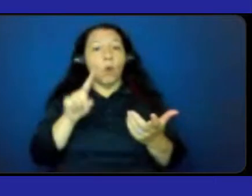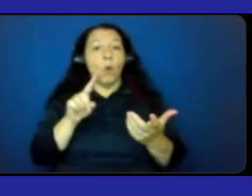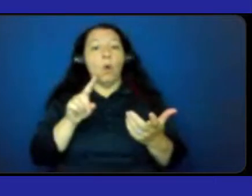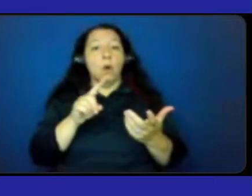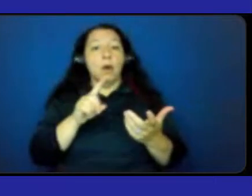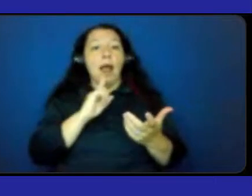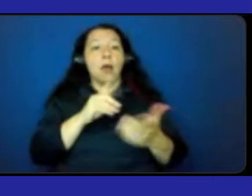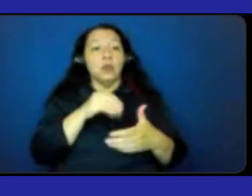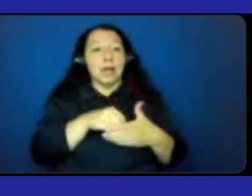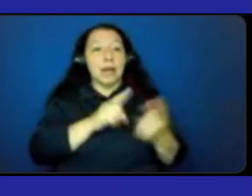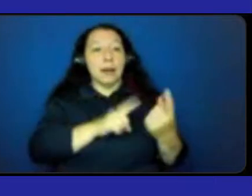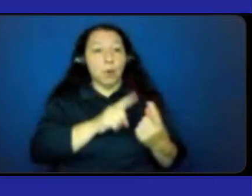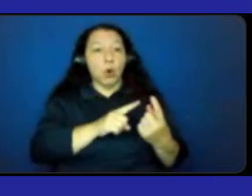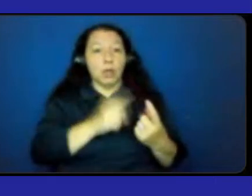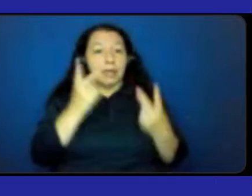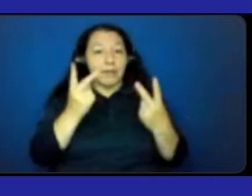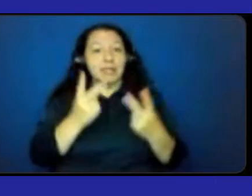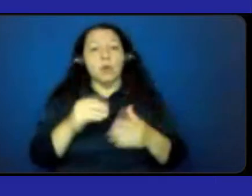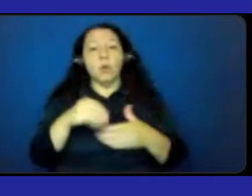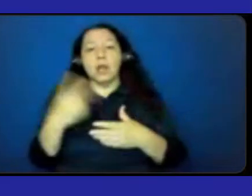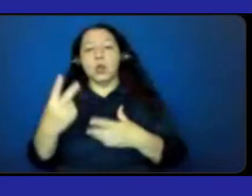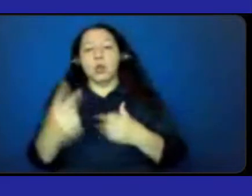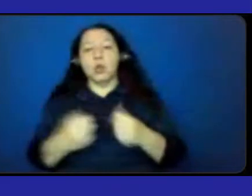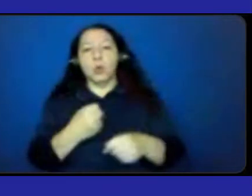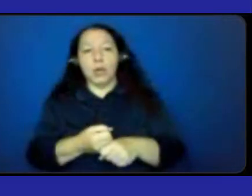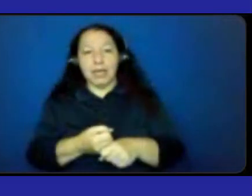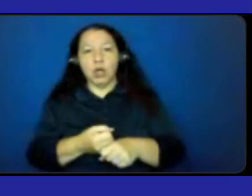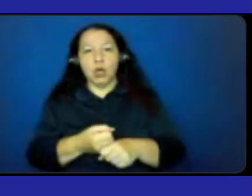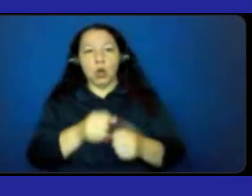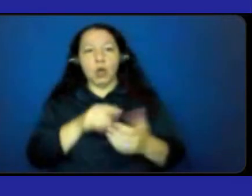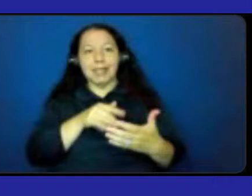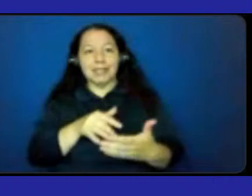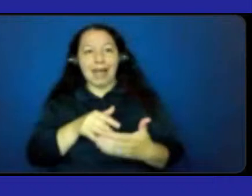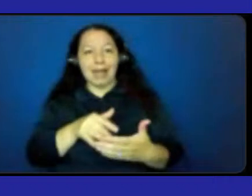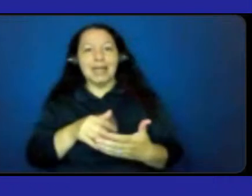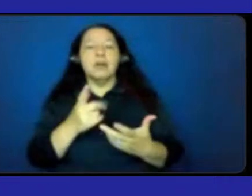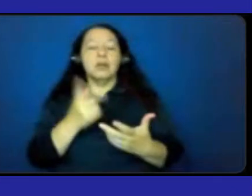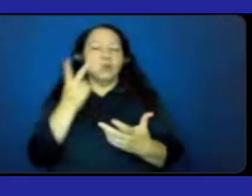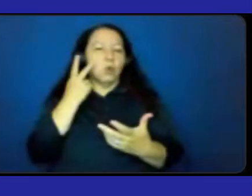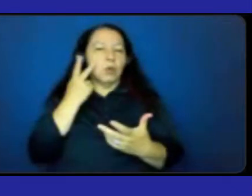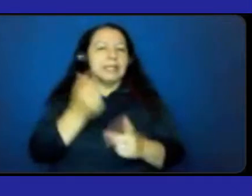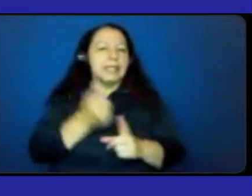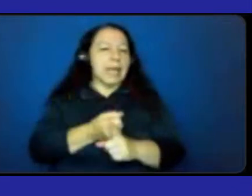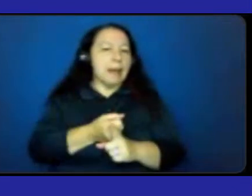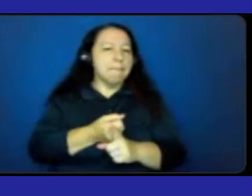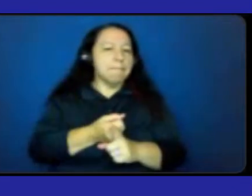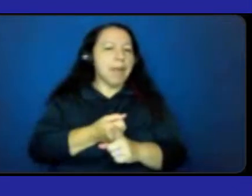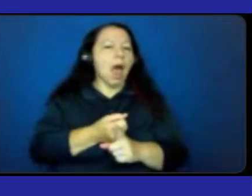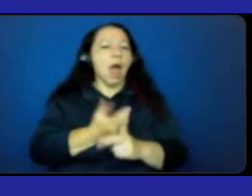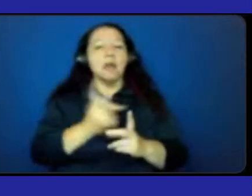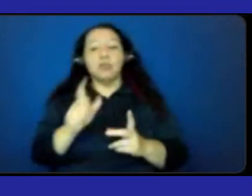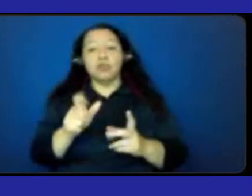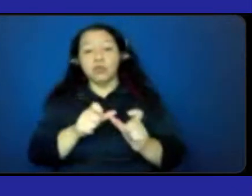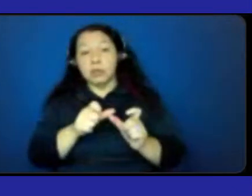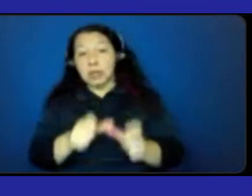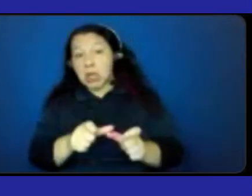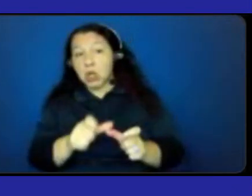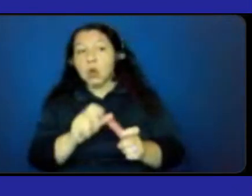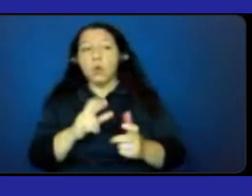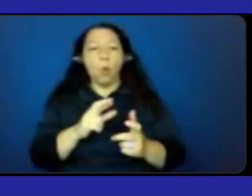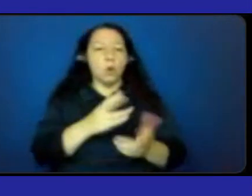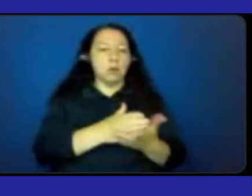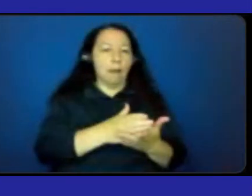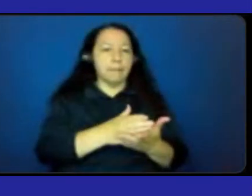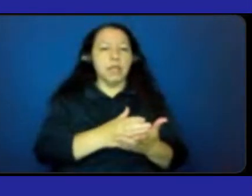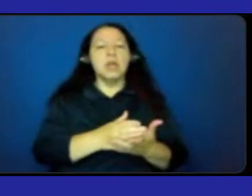will study the impact of this to see if it needs to be continued. This will also include telemental